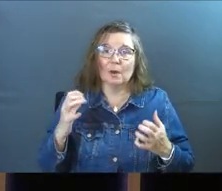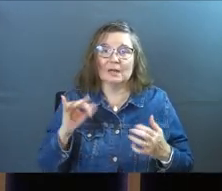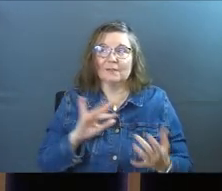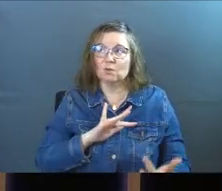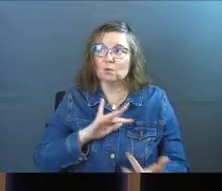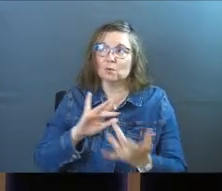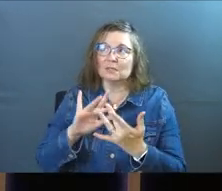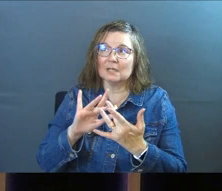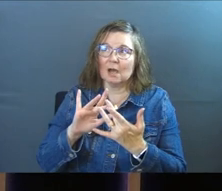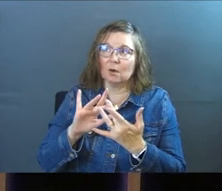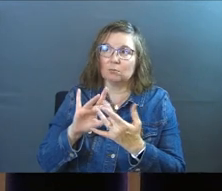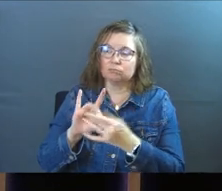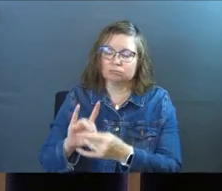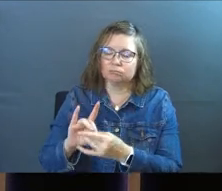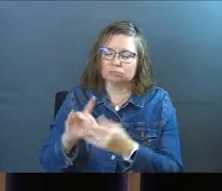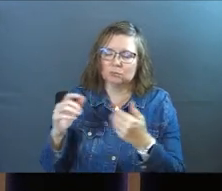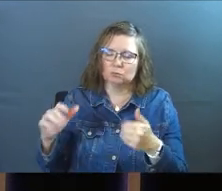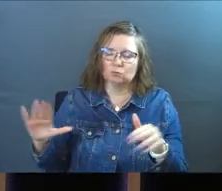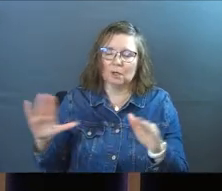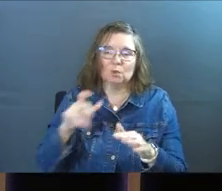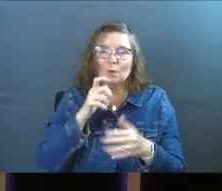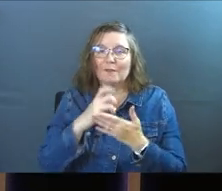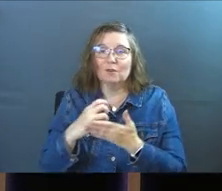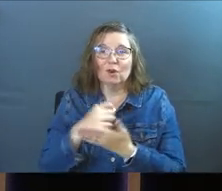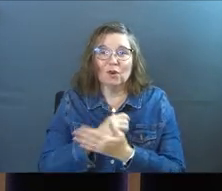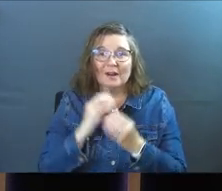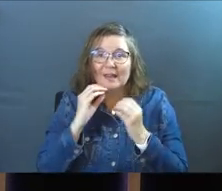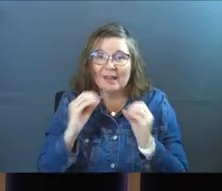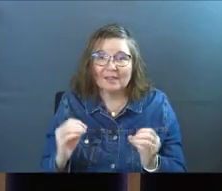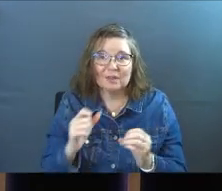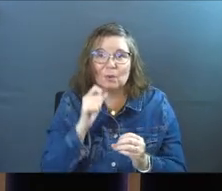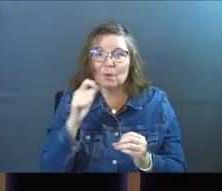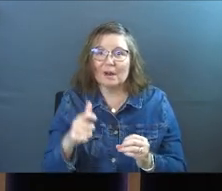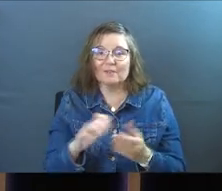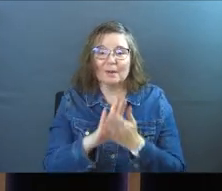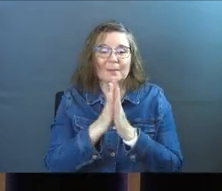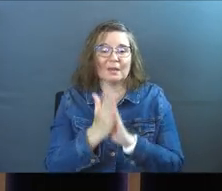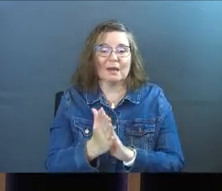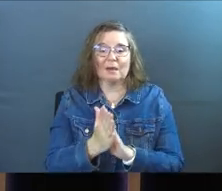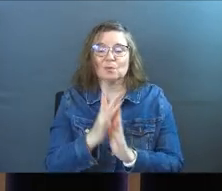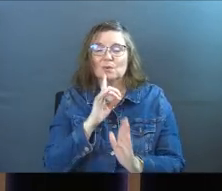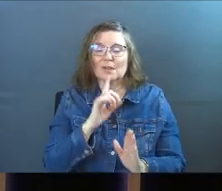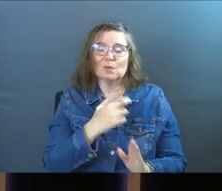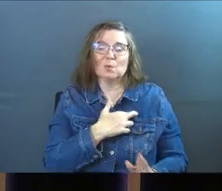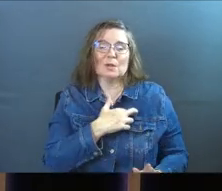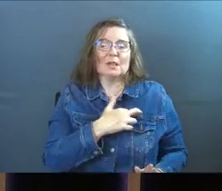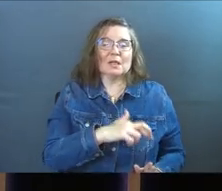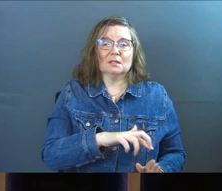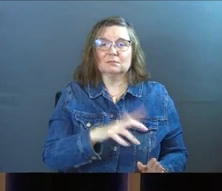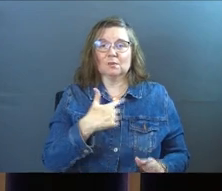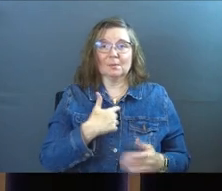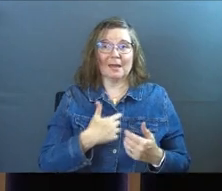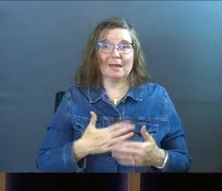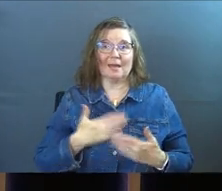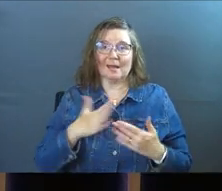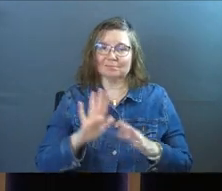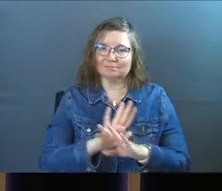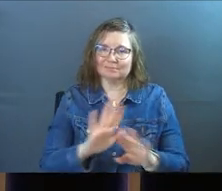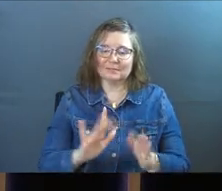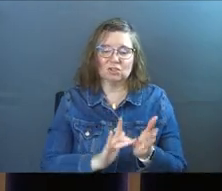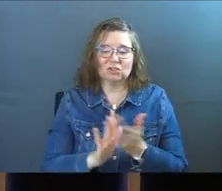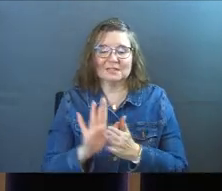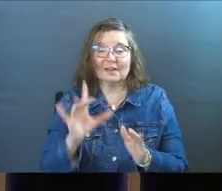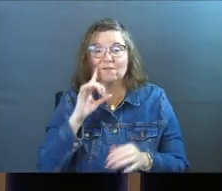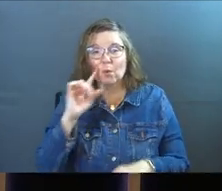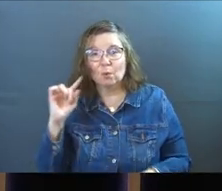you reach out and surrender to him, that you don't have to earn anything, you don't have to become ultra religious to make God happy with you, that Jesus